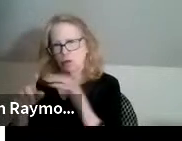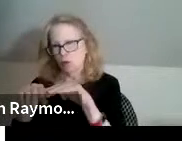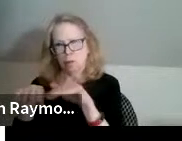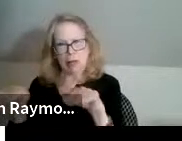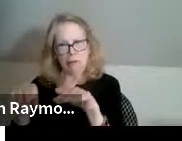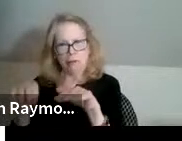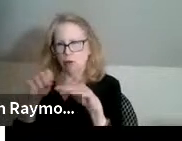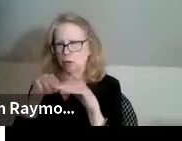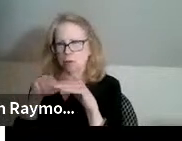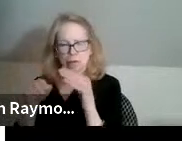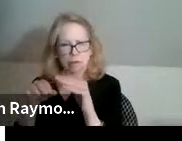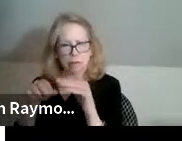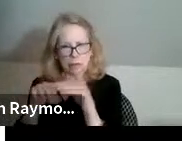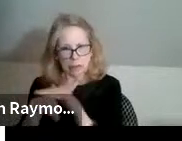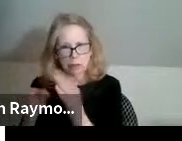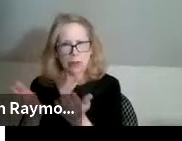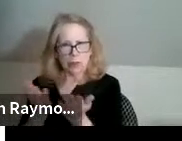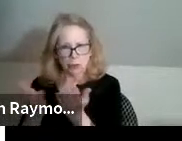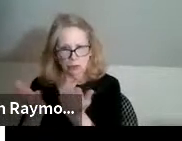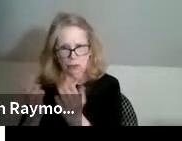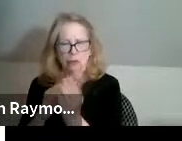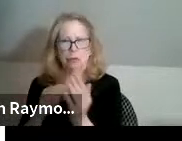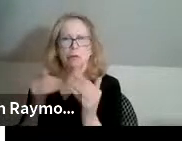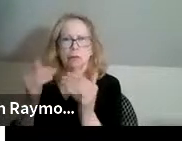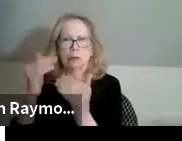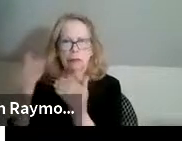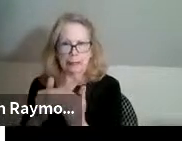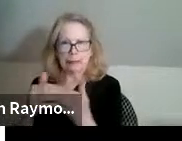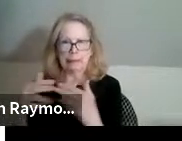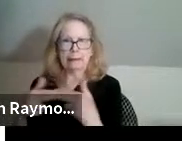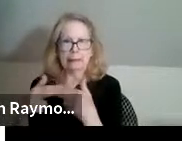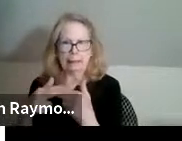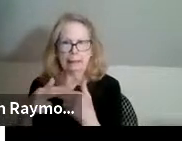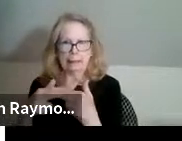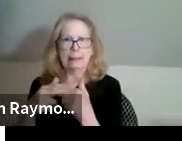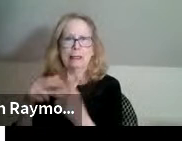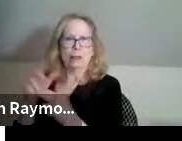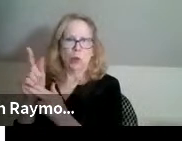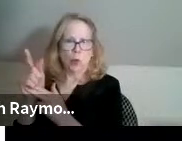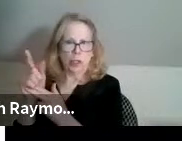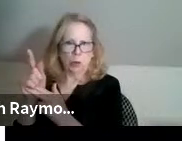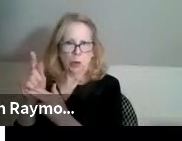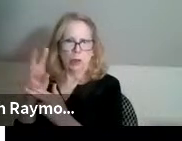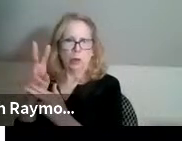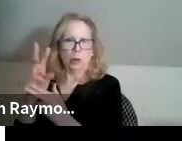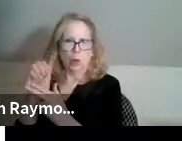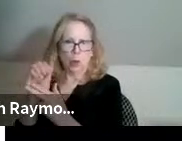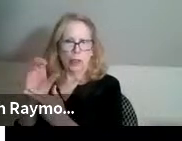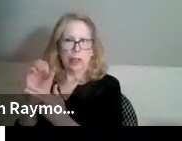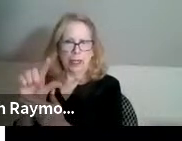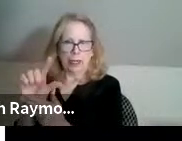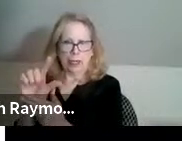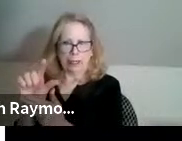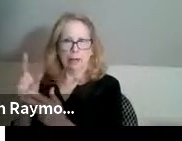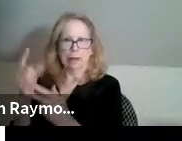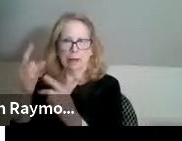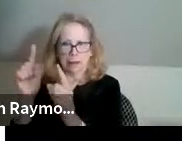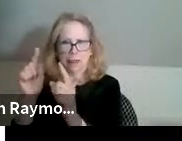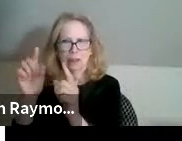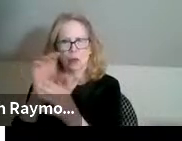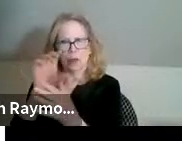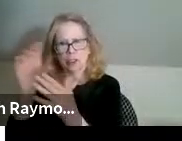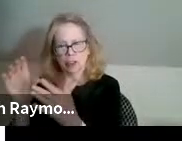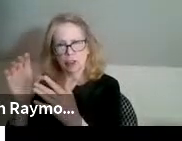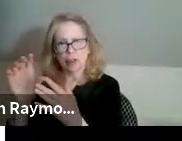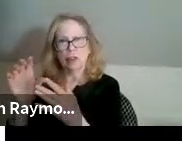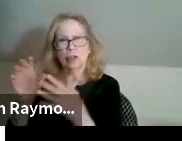accessibility services. Moving on to the next slide. Slide 21, WCAG 2.0 success criteria, a brief